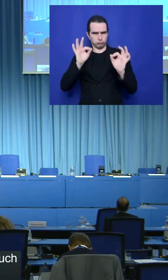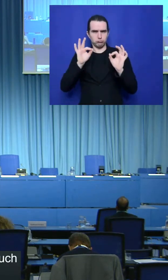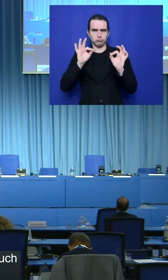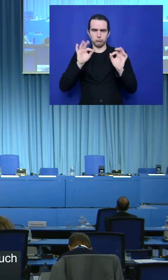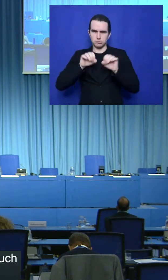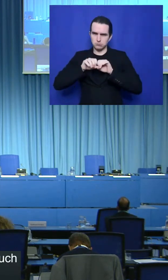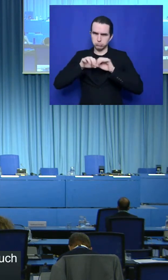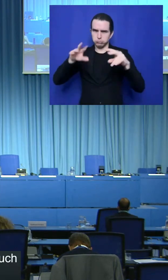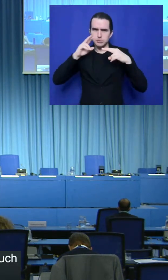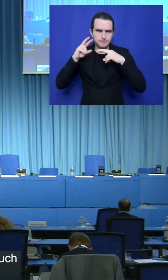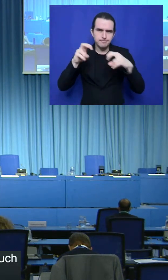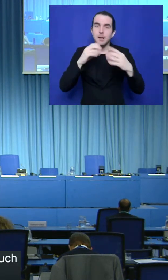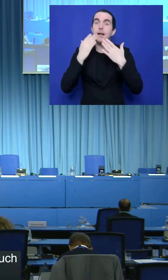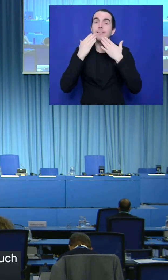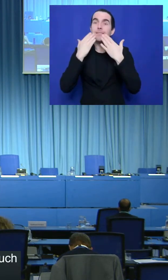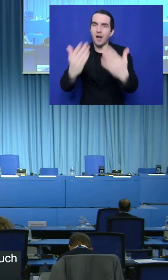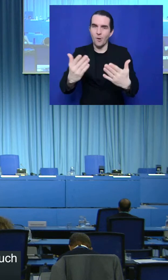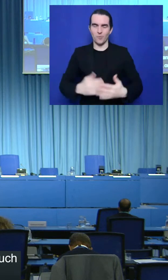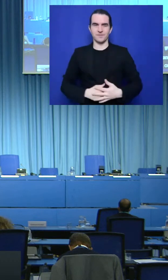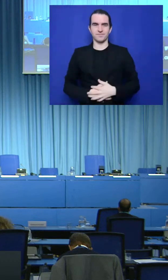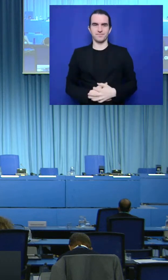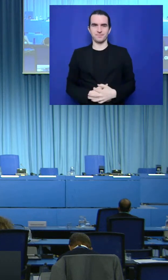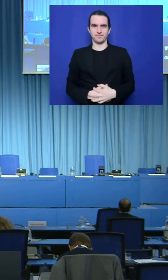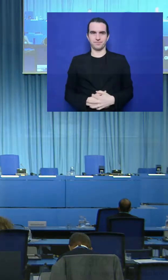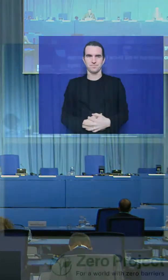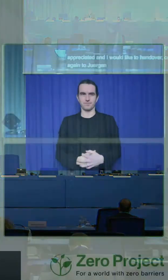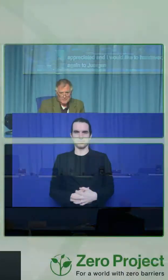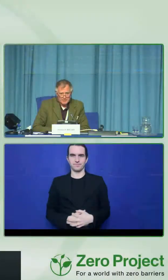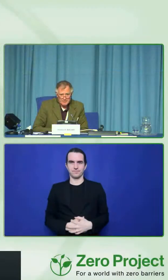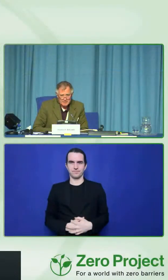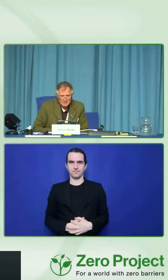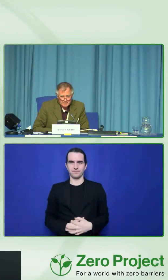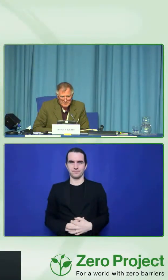last speaker. Thank you. Jürgen, over to you.